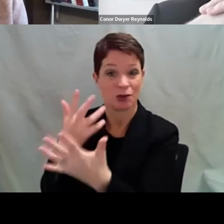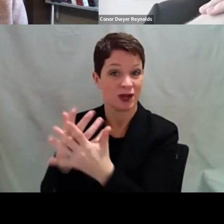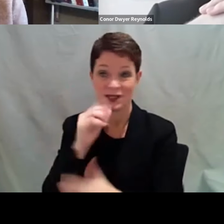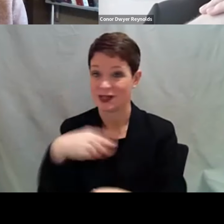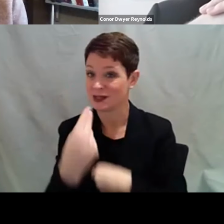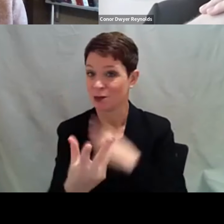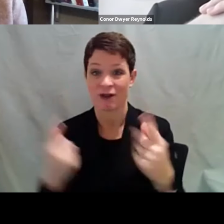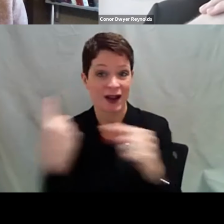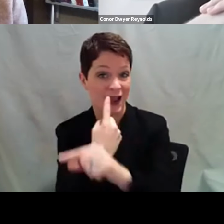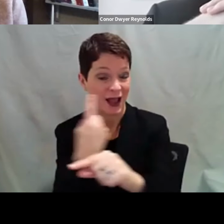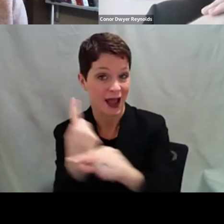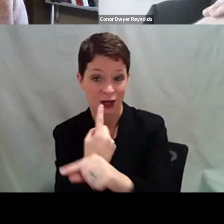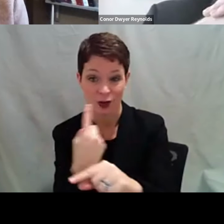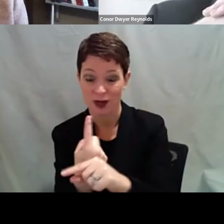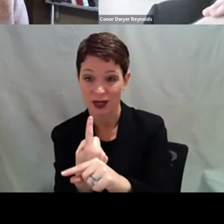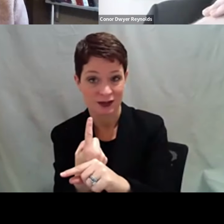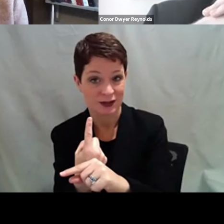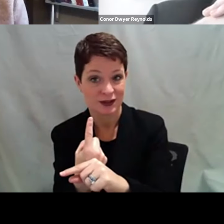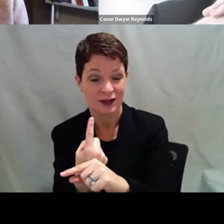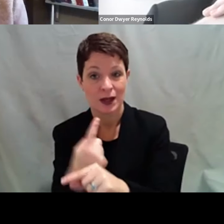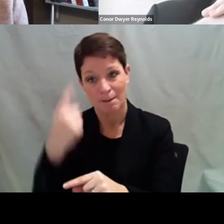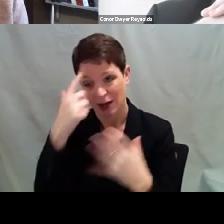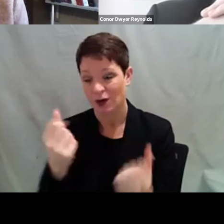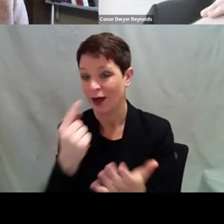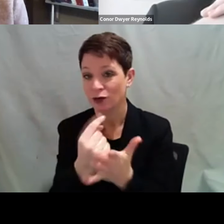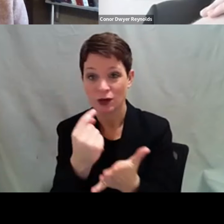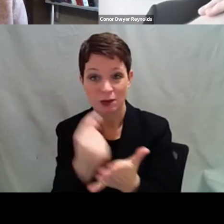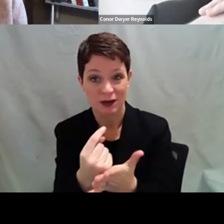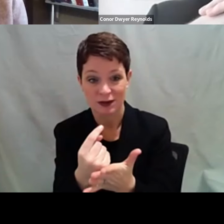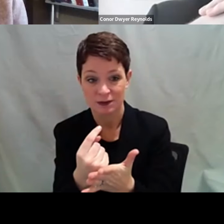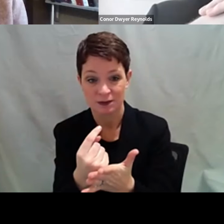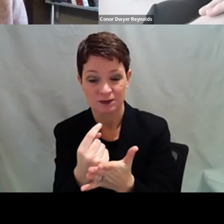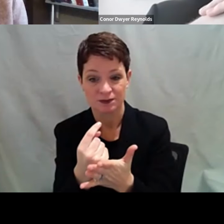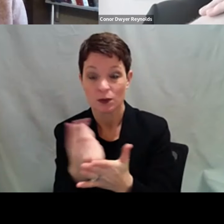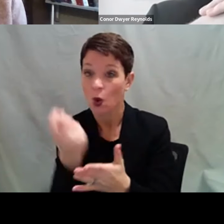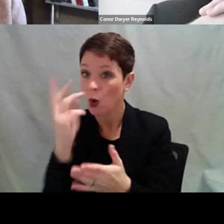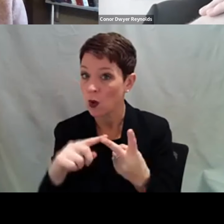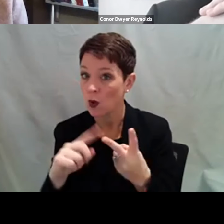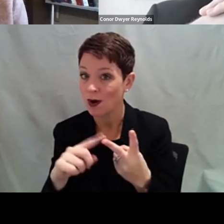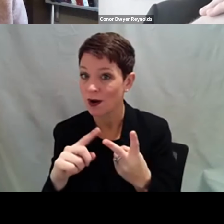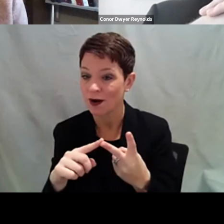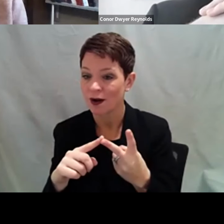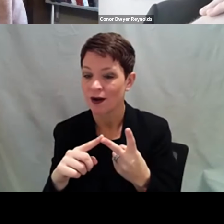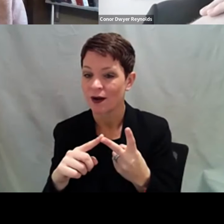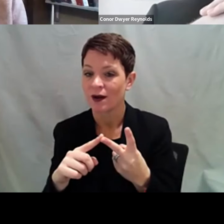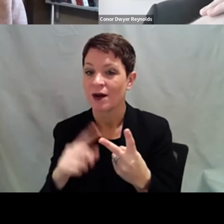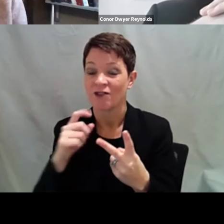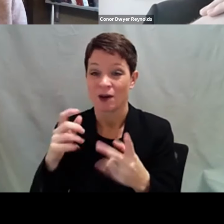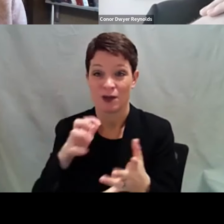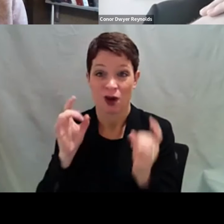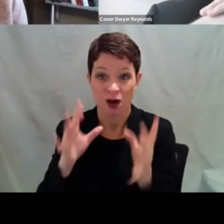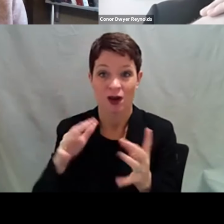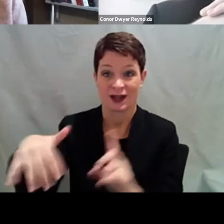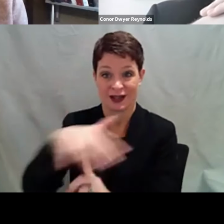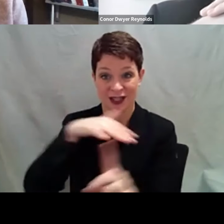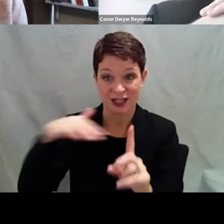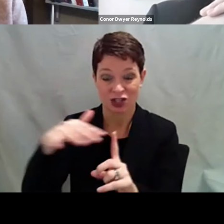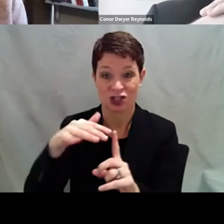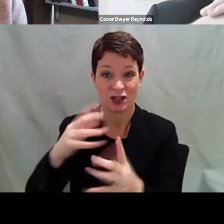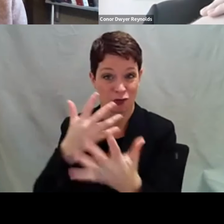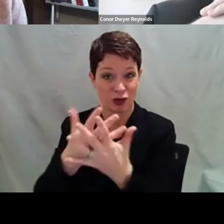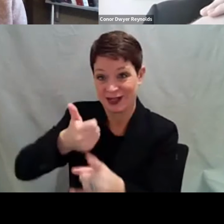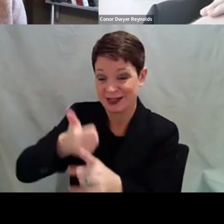with adequate mental health treatment, or by the harsh conditions of imprisonment